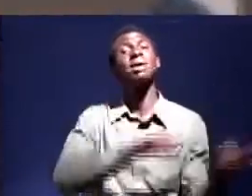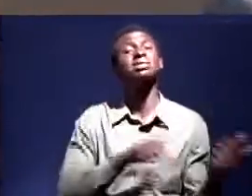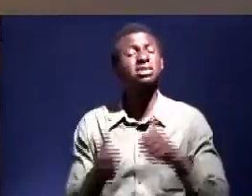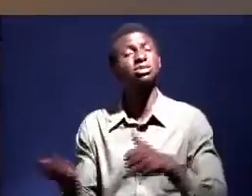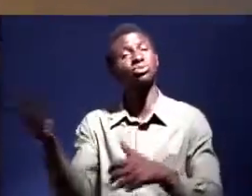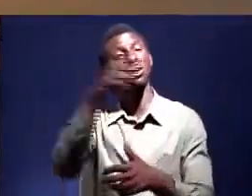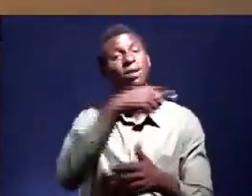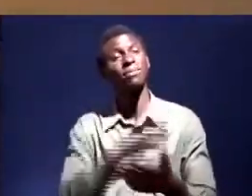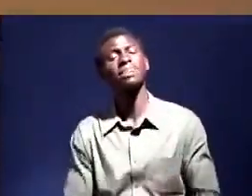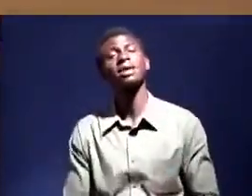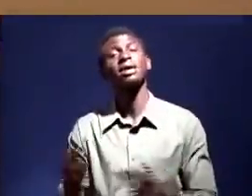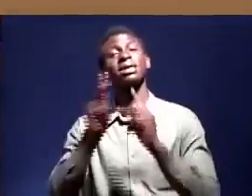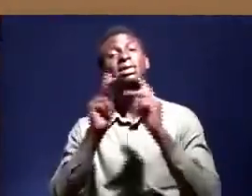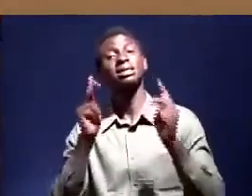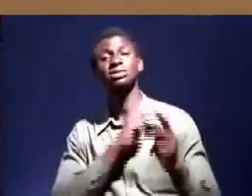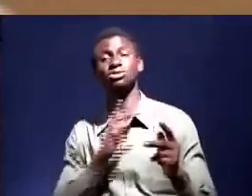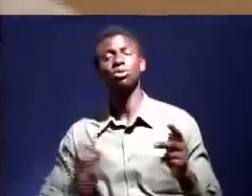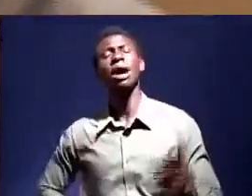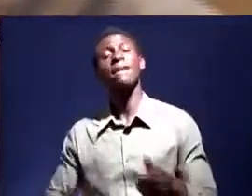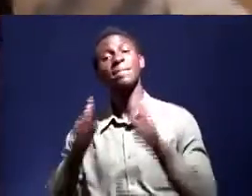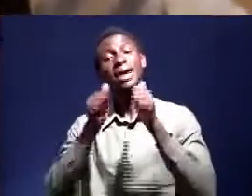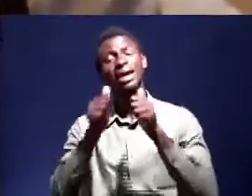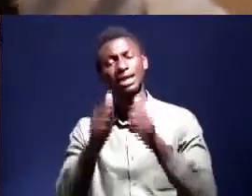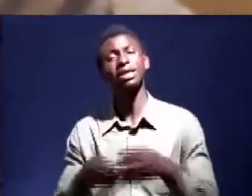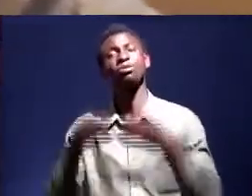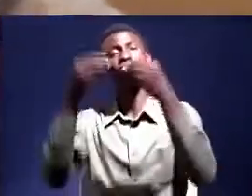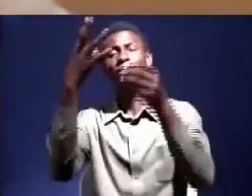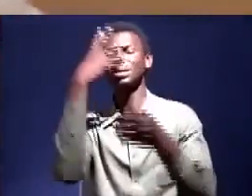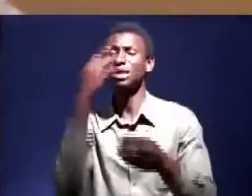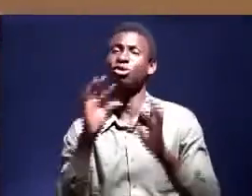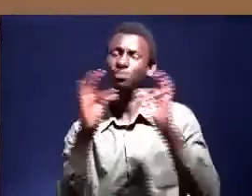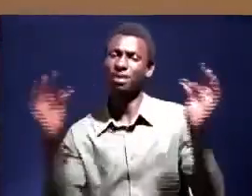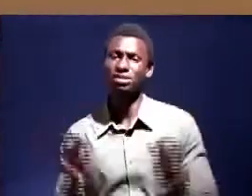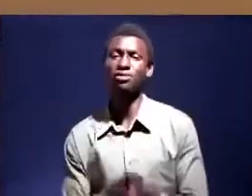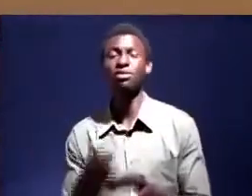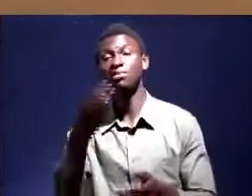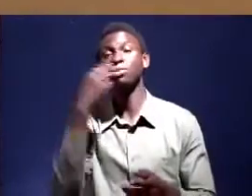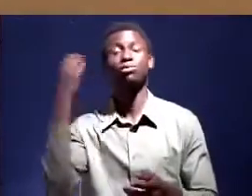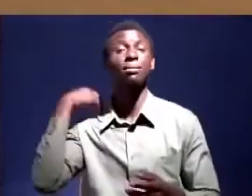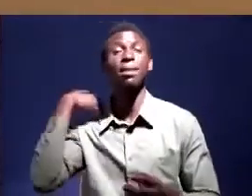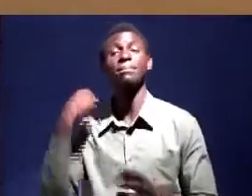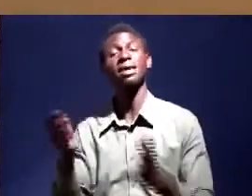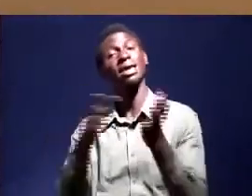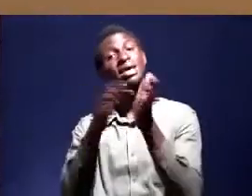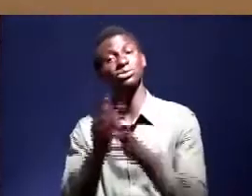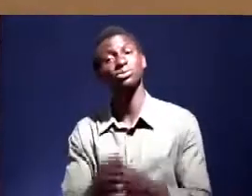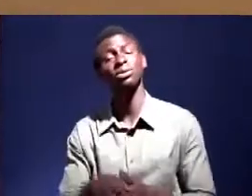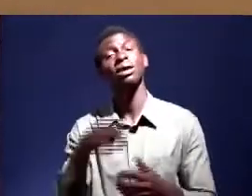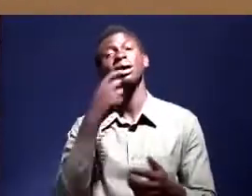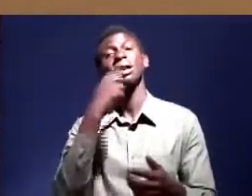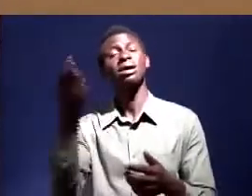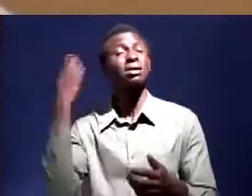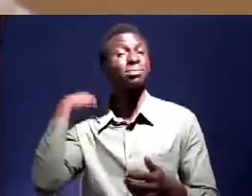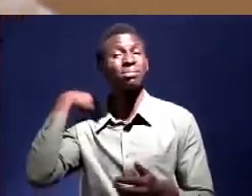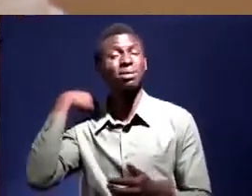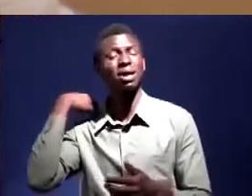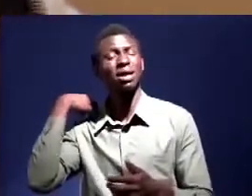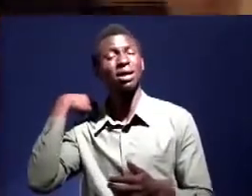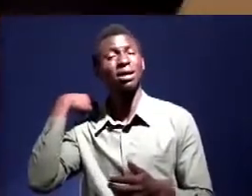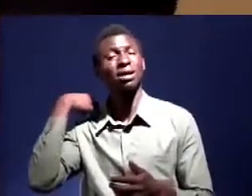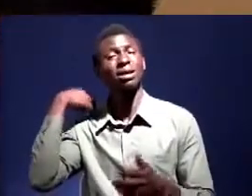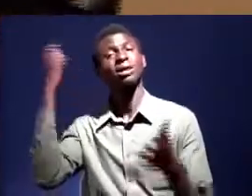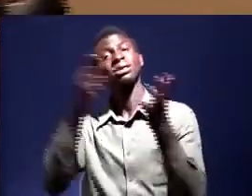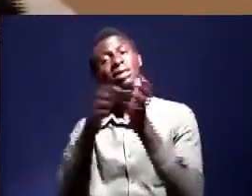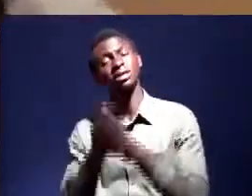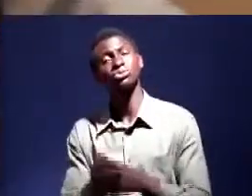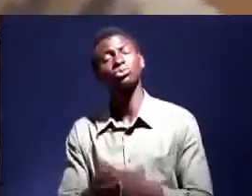So we come to Jesus and we say, "Jesus, you promised at my baptism to